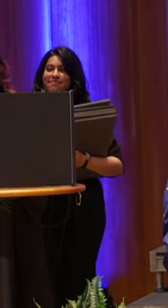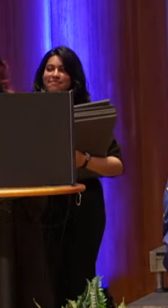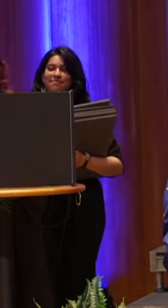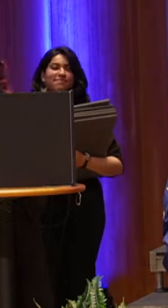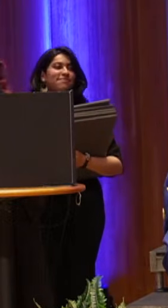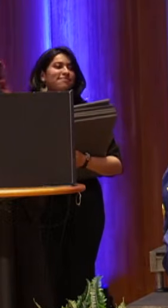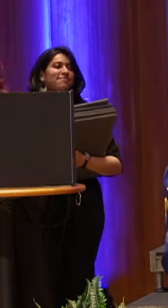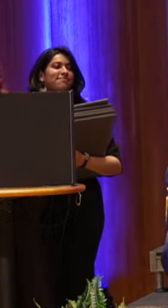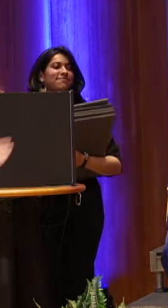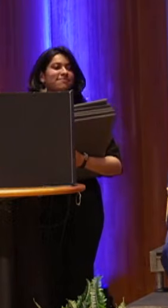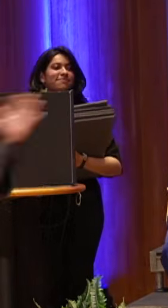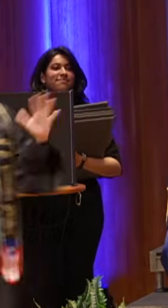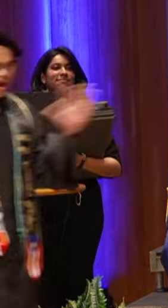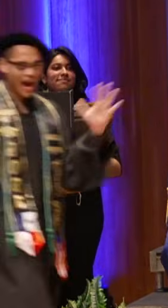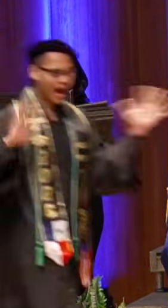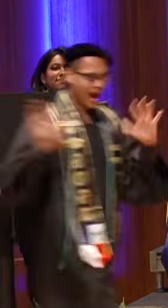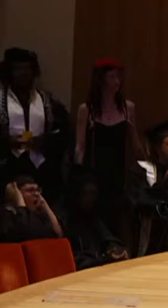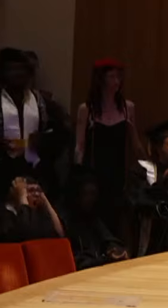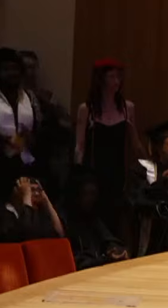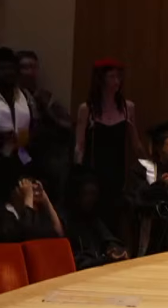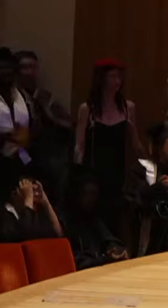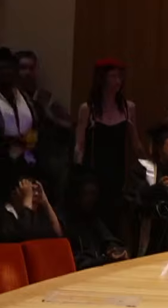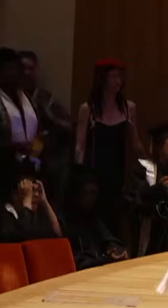Charles Fisher, cum laude.